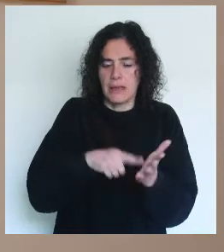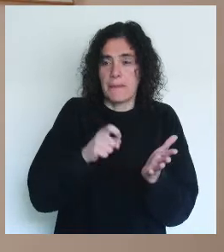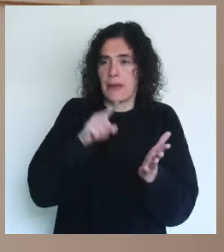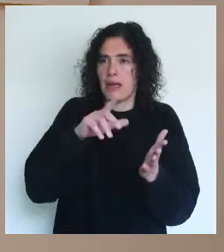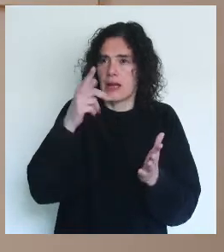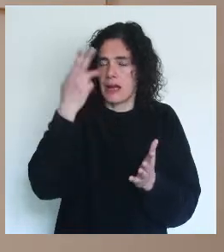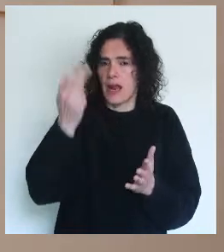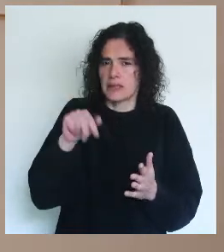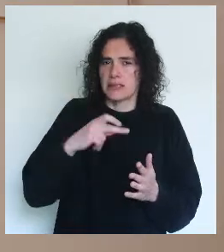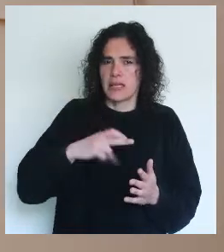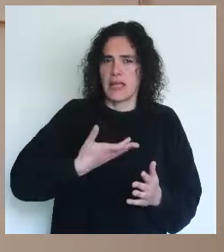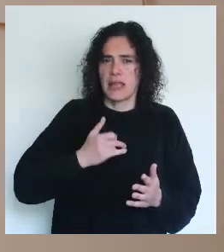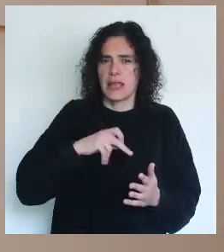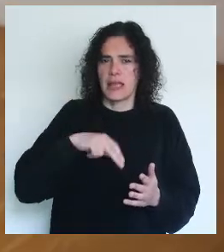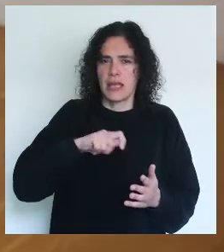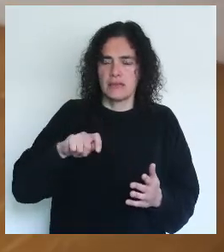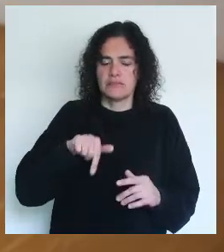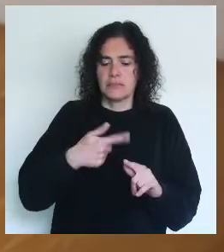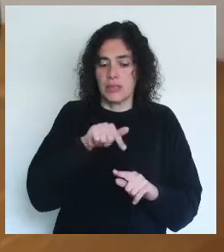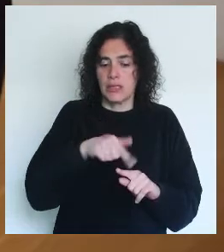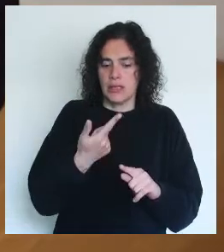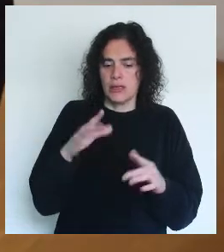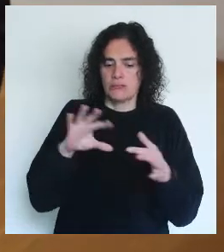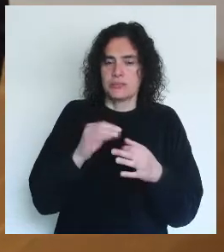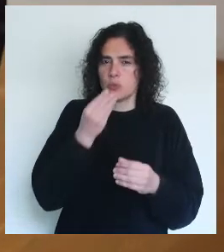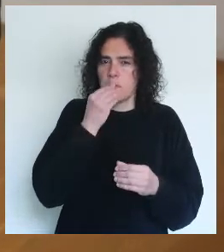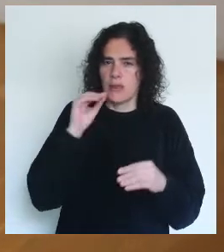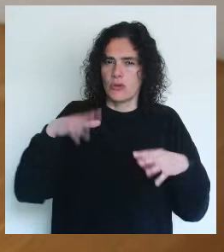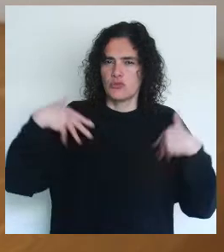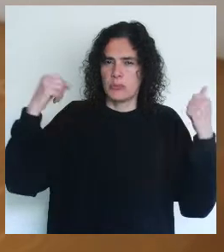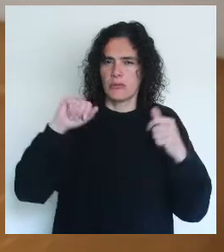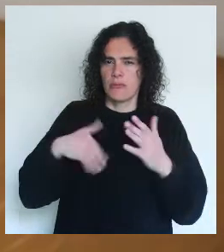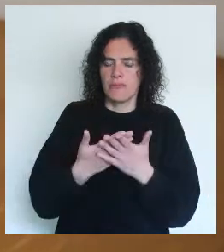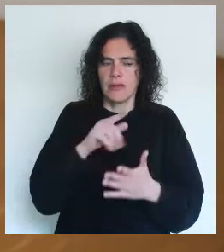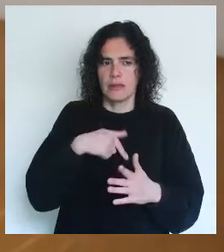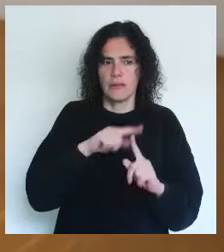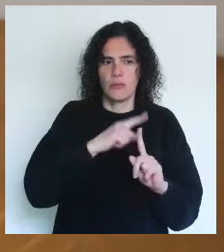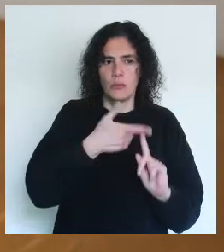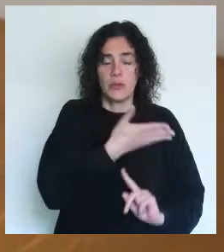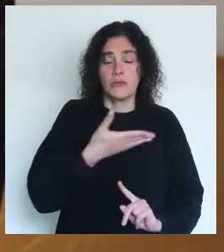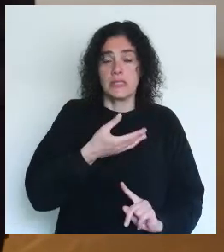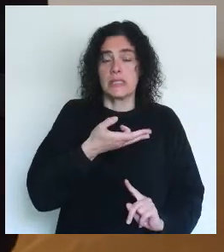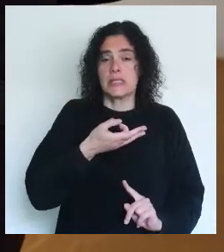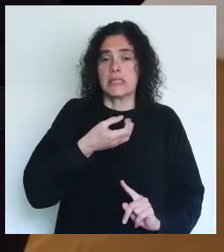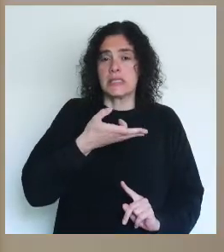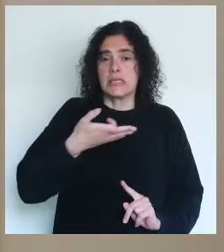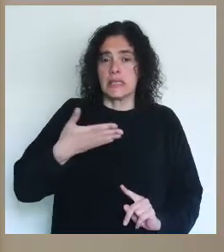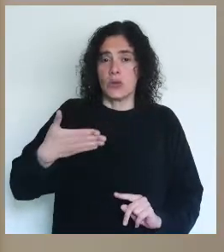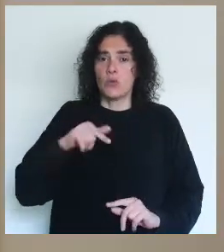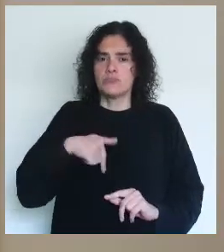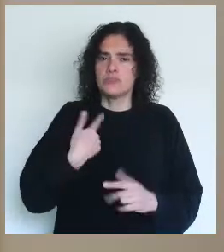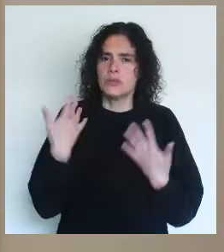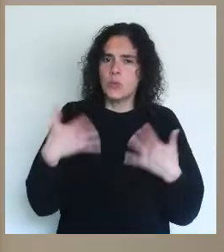American artist Adrian Piper, Food for the Spirit. It's a work of art that was done in 1971, but